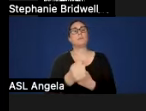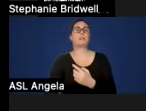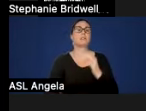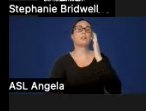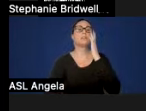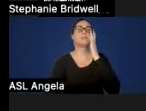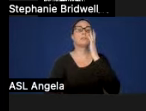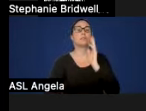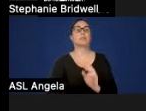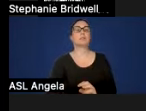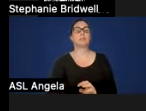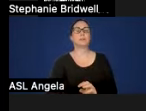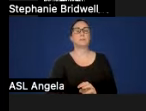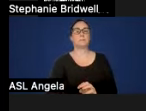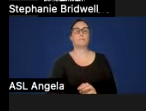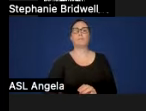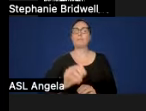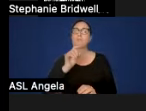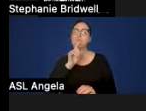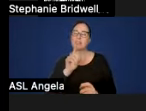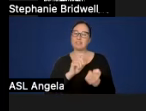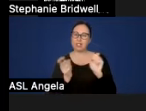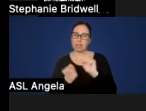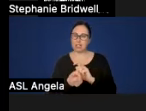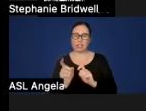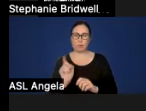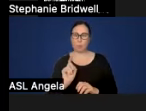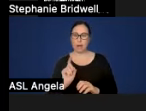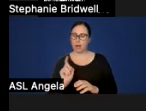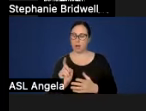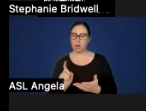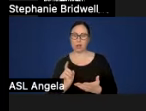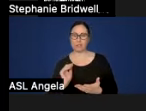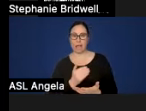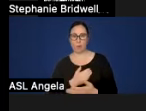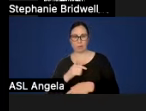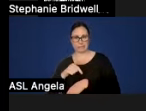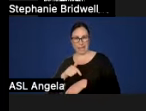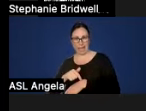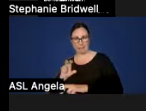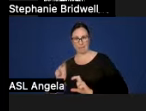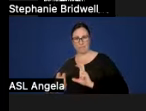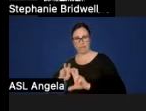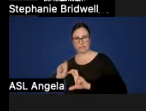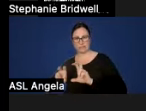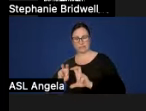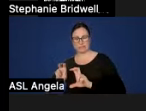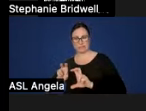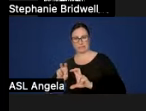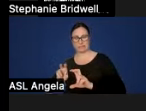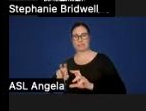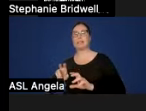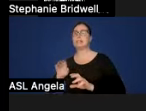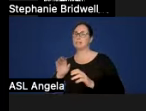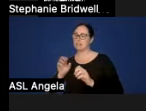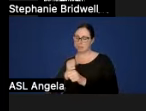just changing, where we're spending our time and investing can make a huge difference in the outcome for so